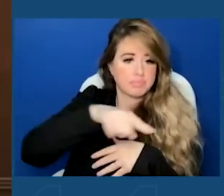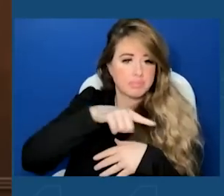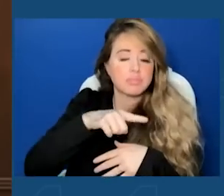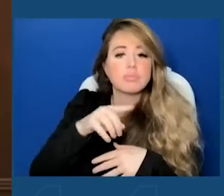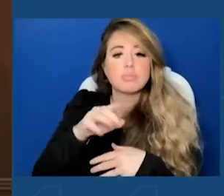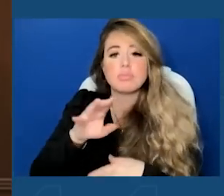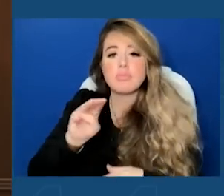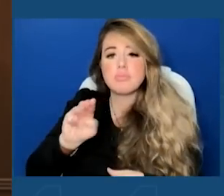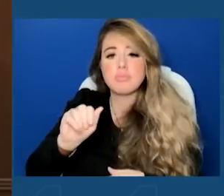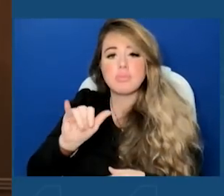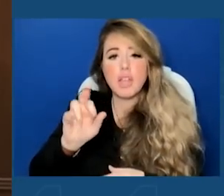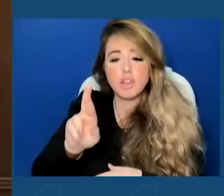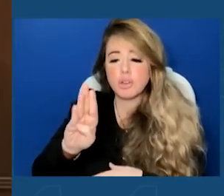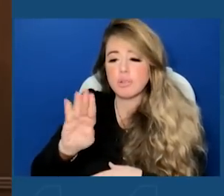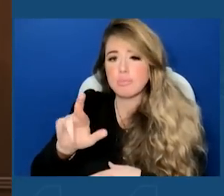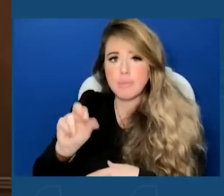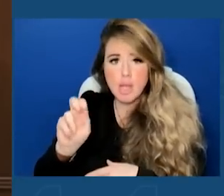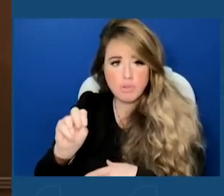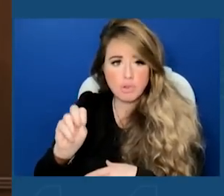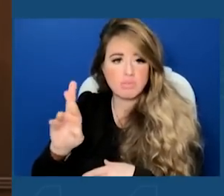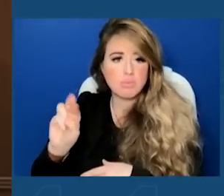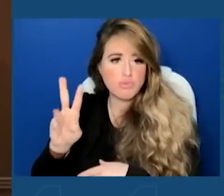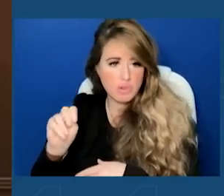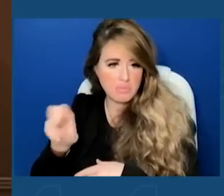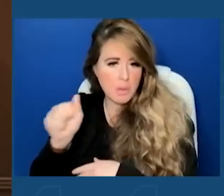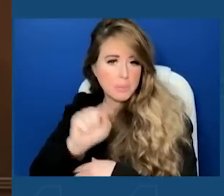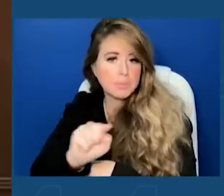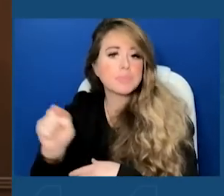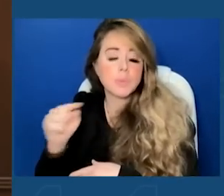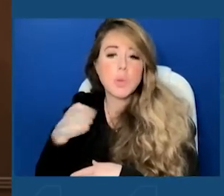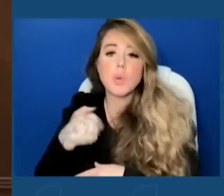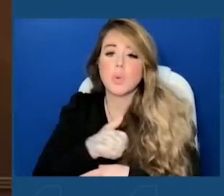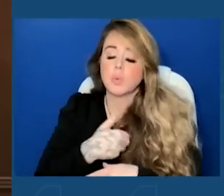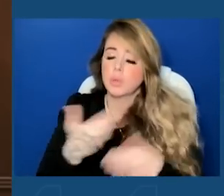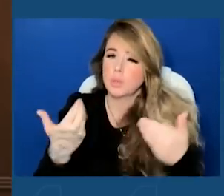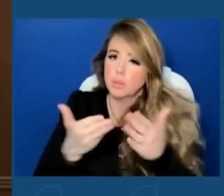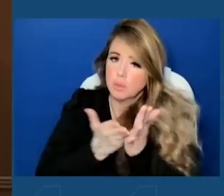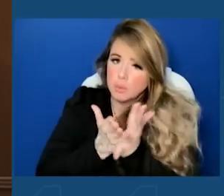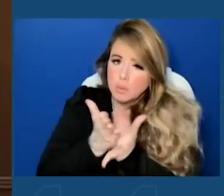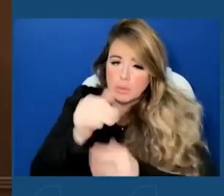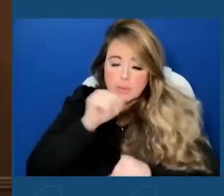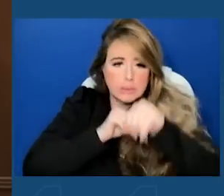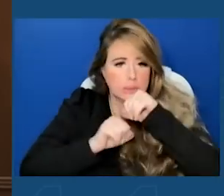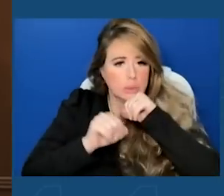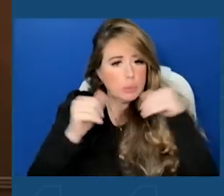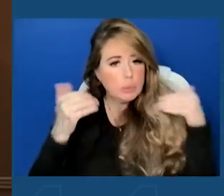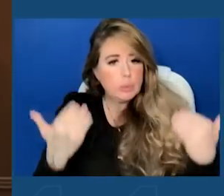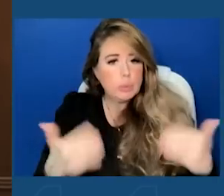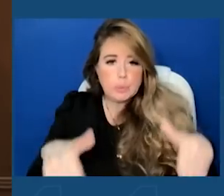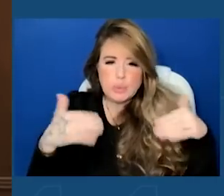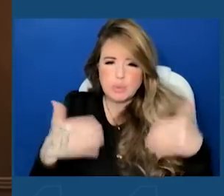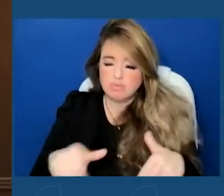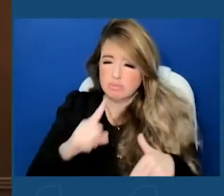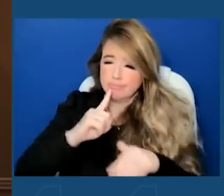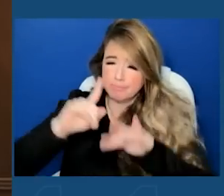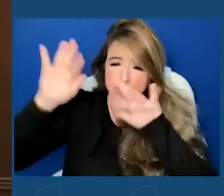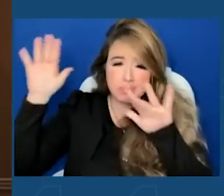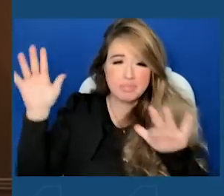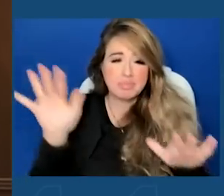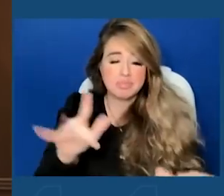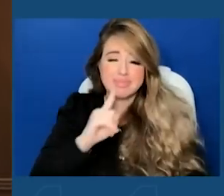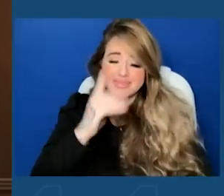Brown. We have been through a lot of wars together, and this blizzard is the one for the ages. Certainly it is the blizzard of the